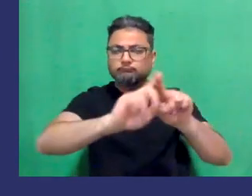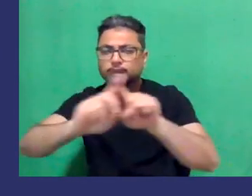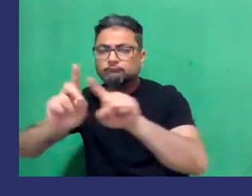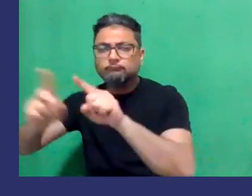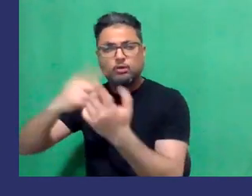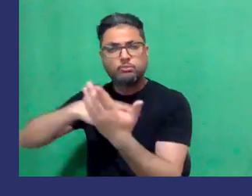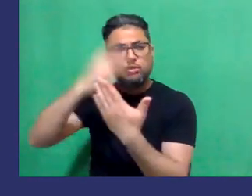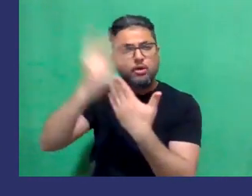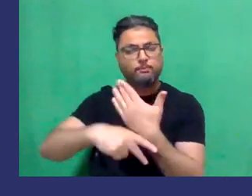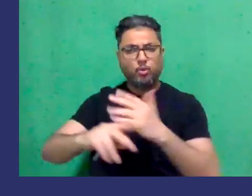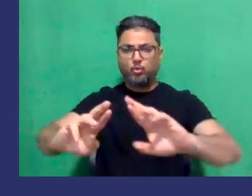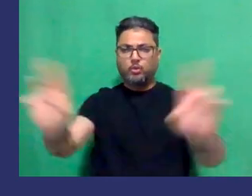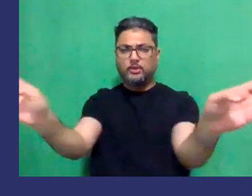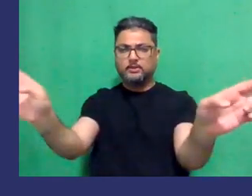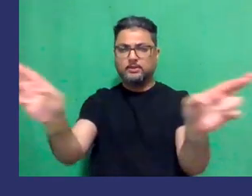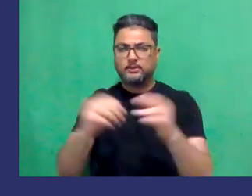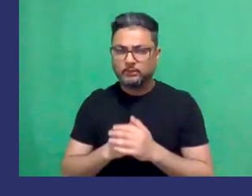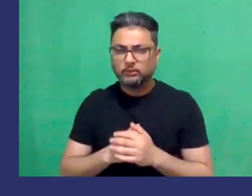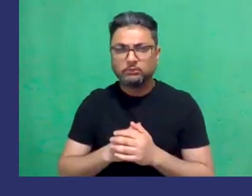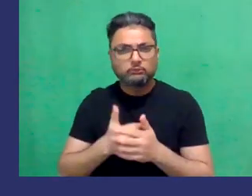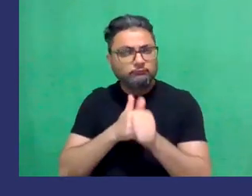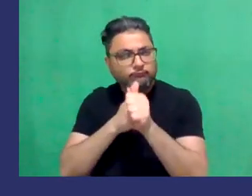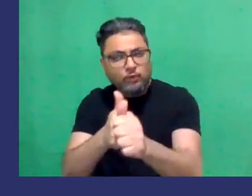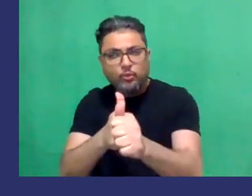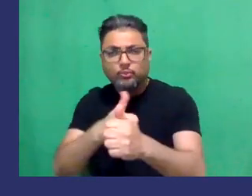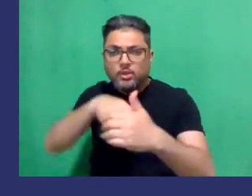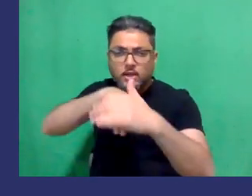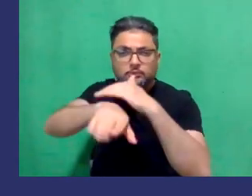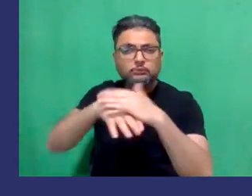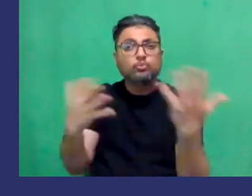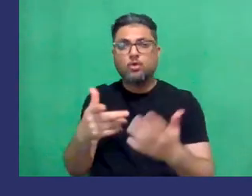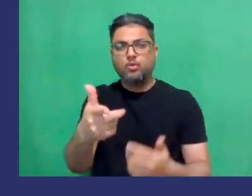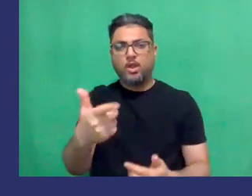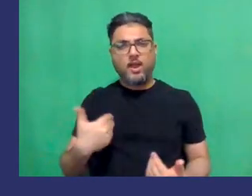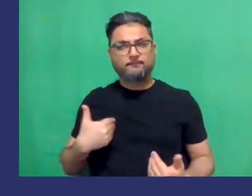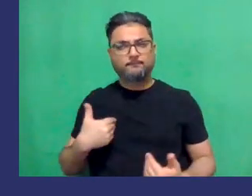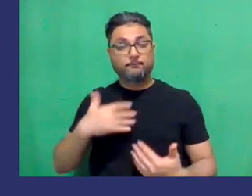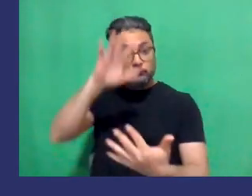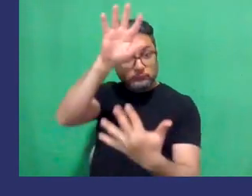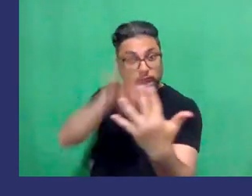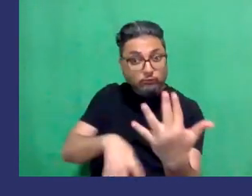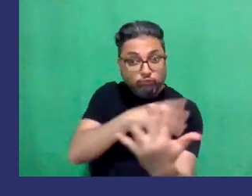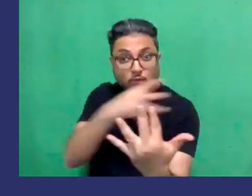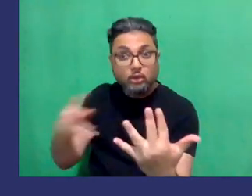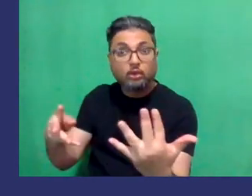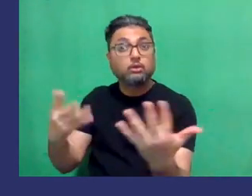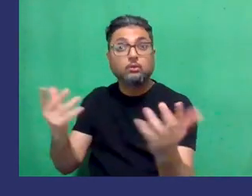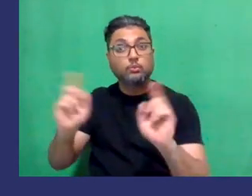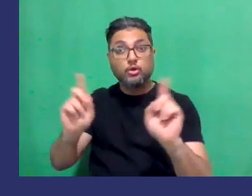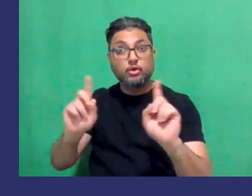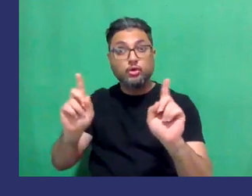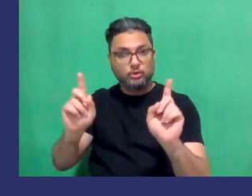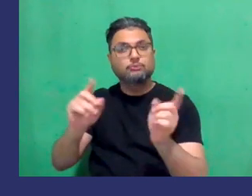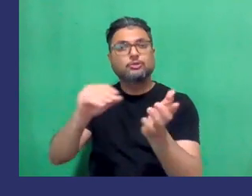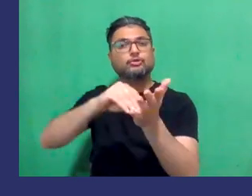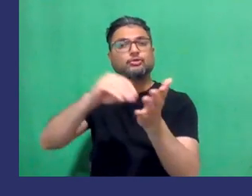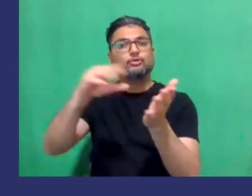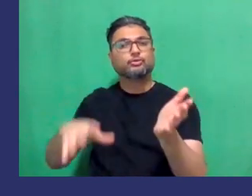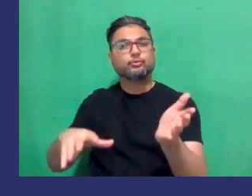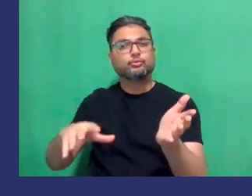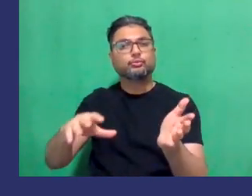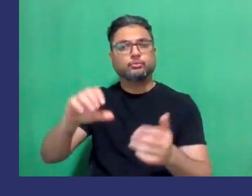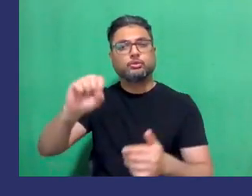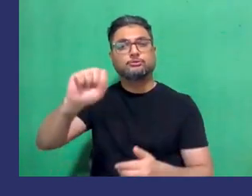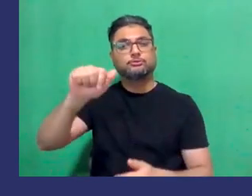that you feel confident in accessing what we have to offer. You can see a full schedule at studentassociation.com. The